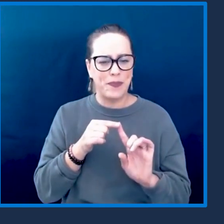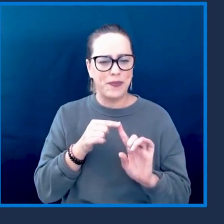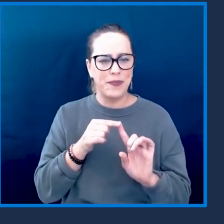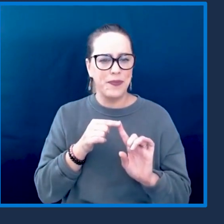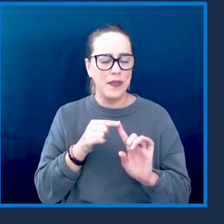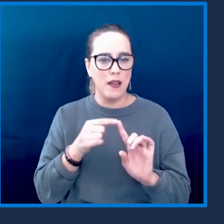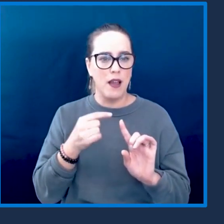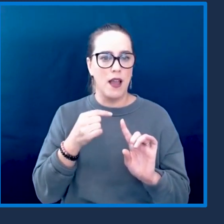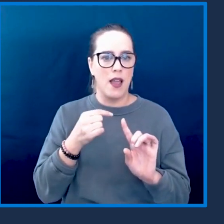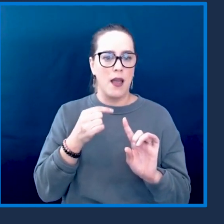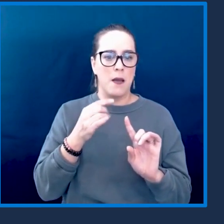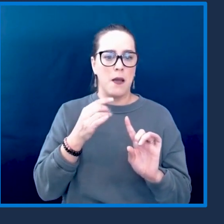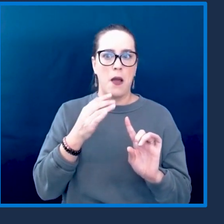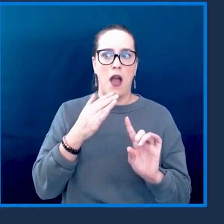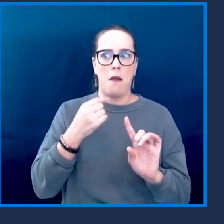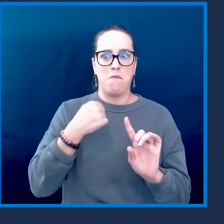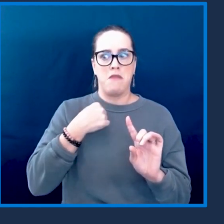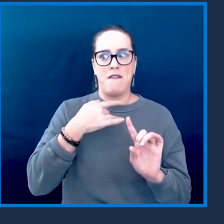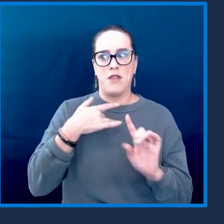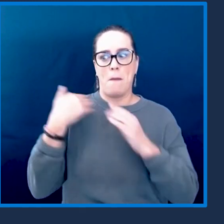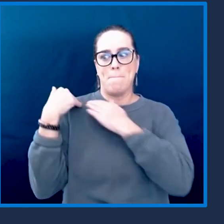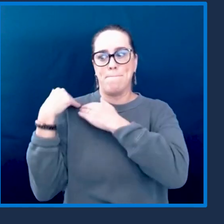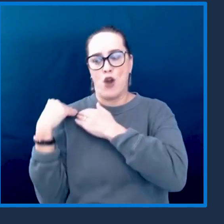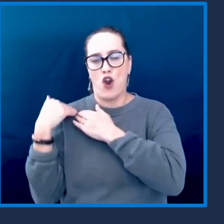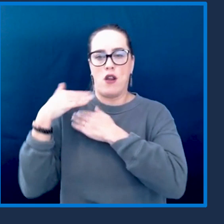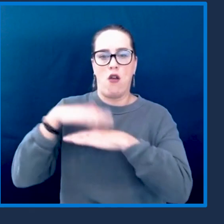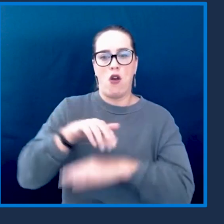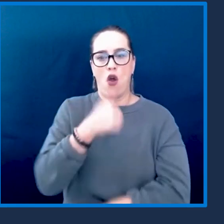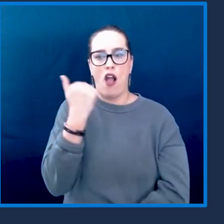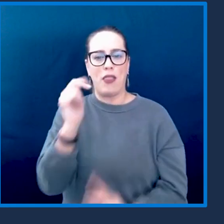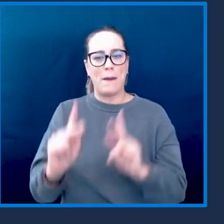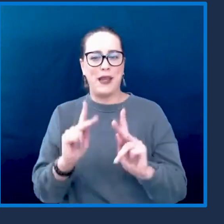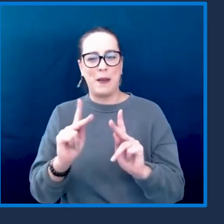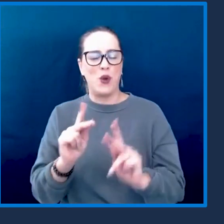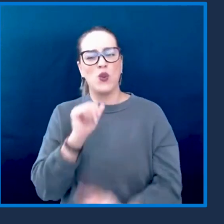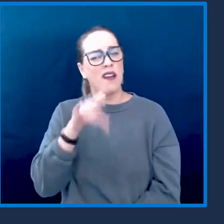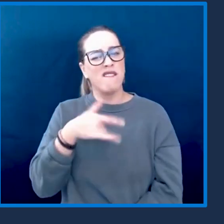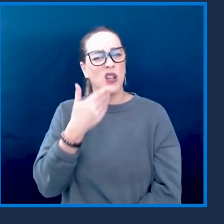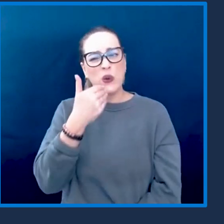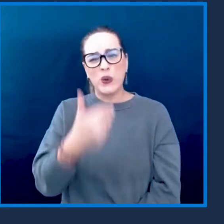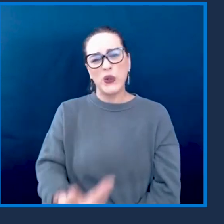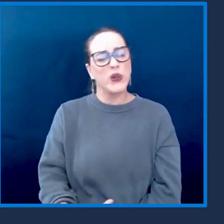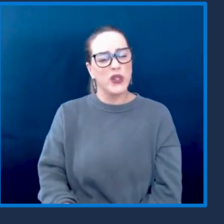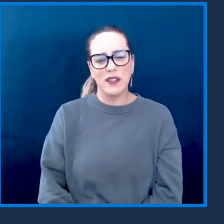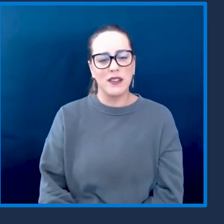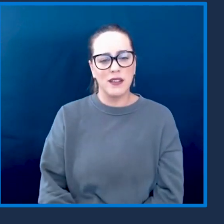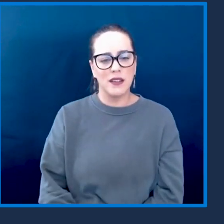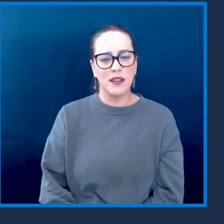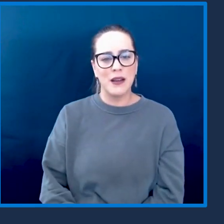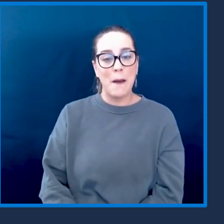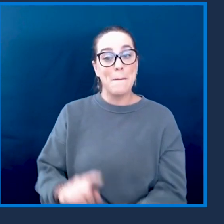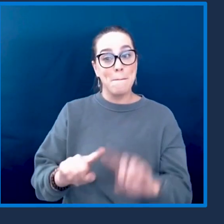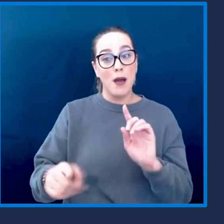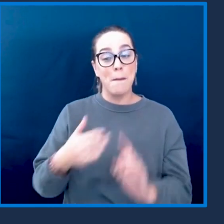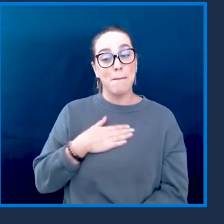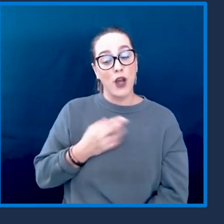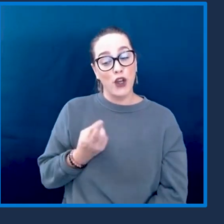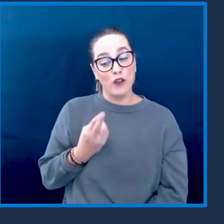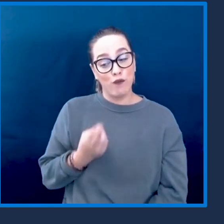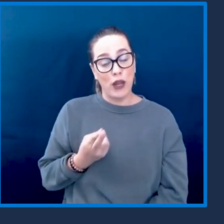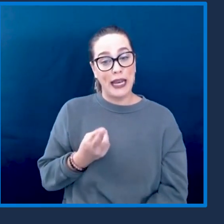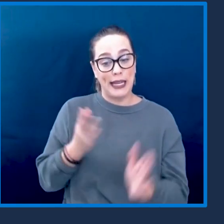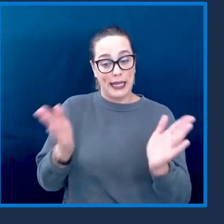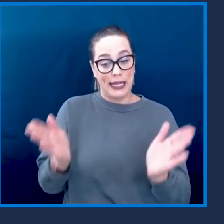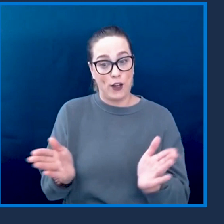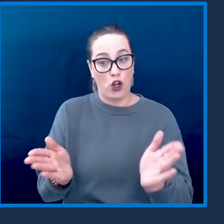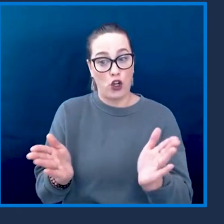other people. So it wasn't a good feeling. But I had a really good friend of mine encourage me to talk to